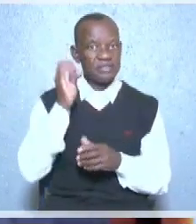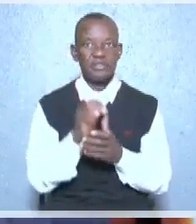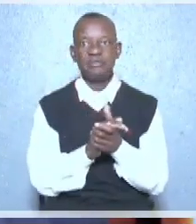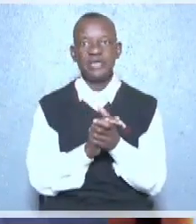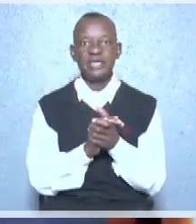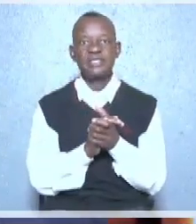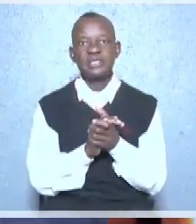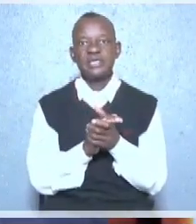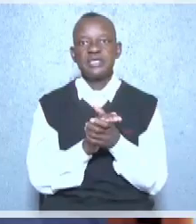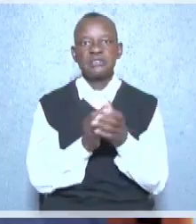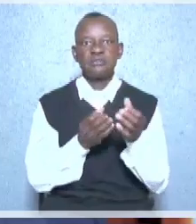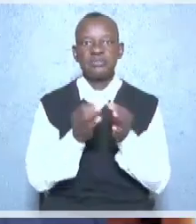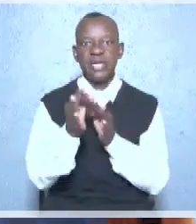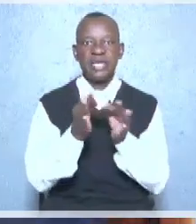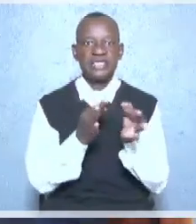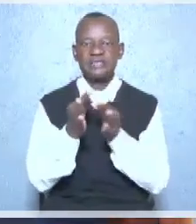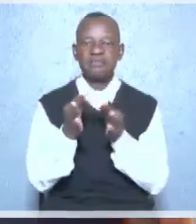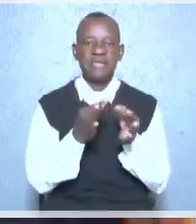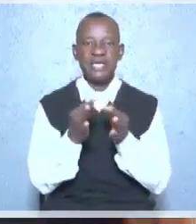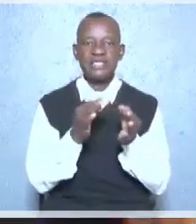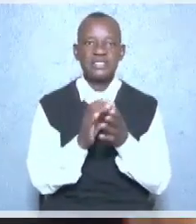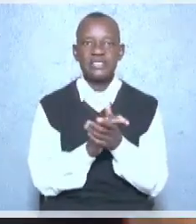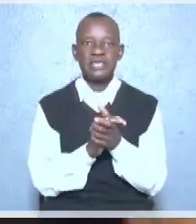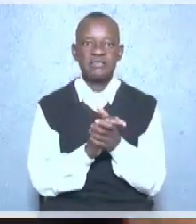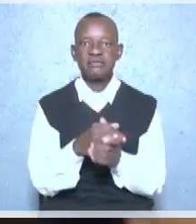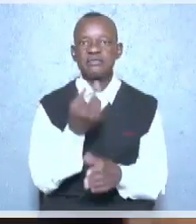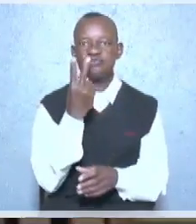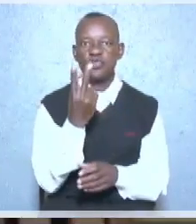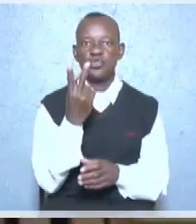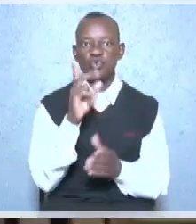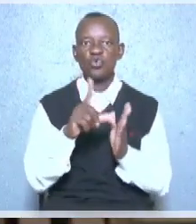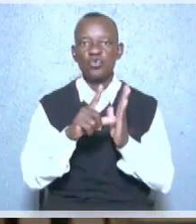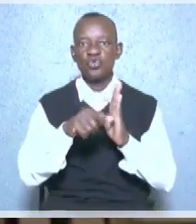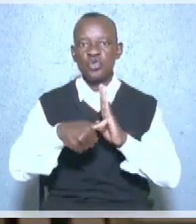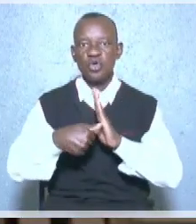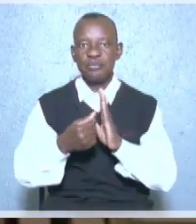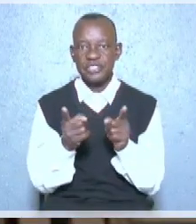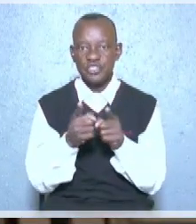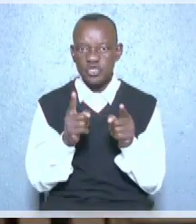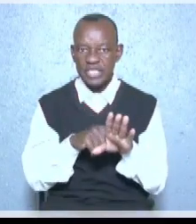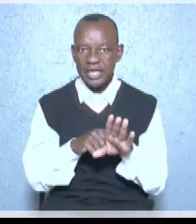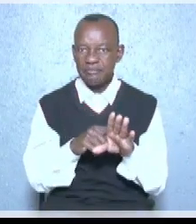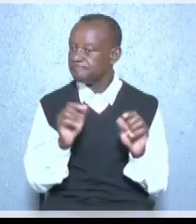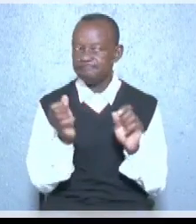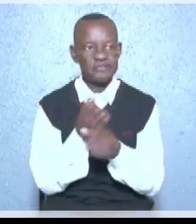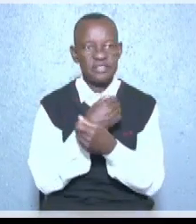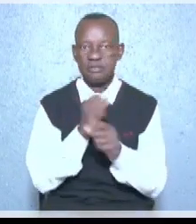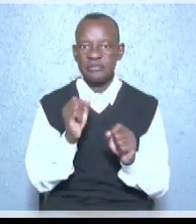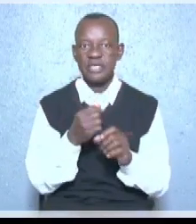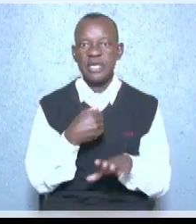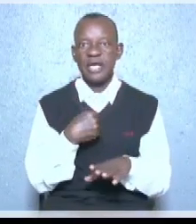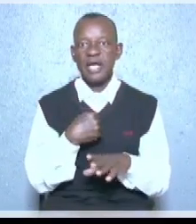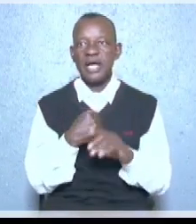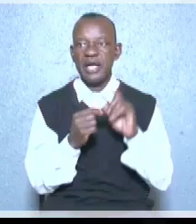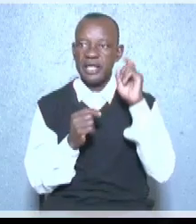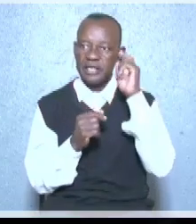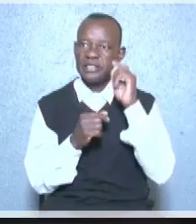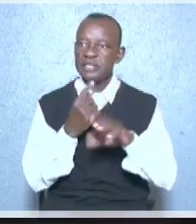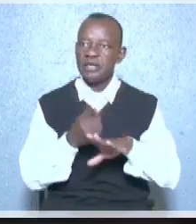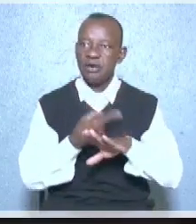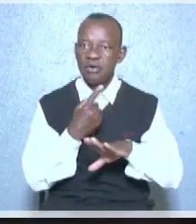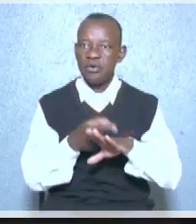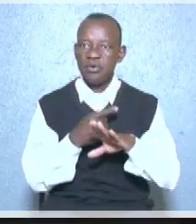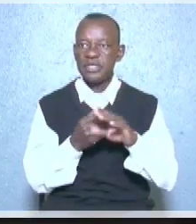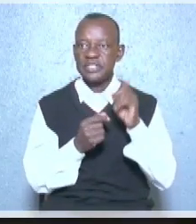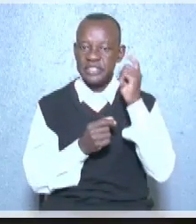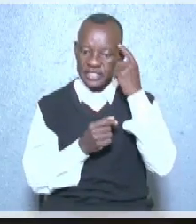film that picture ended up to be. It was always my opinion that a personal feeling that we